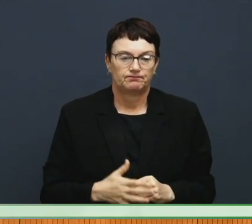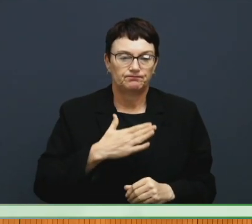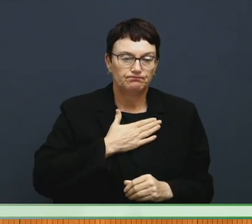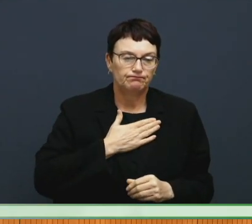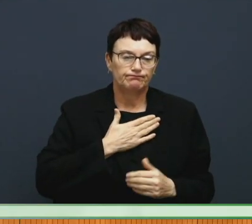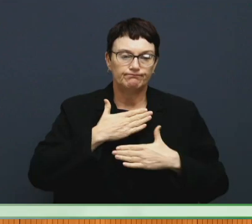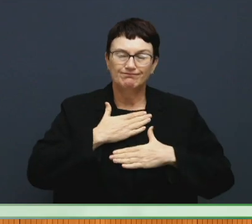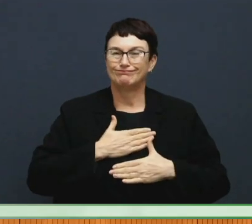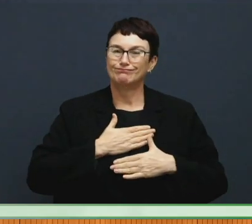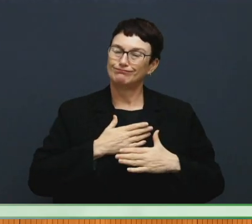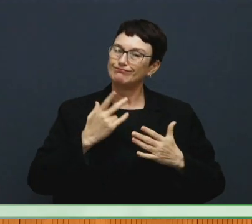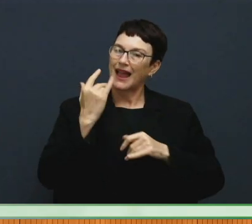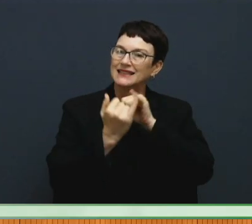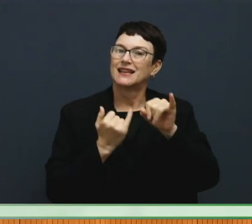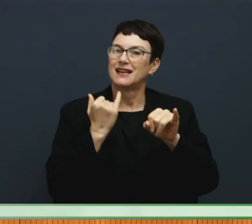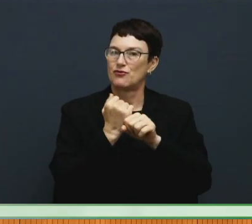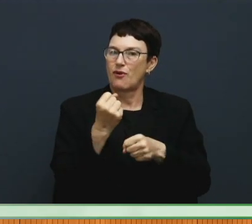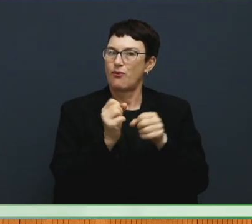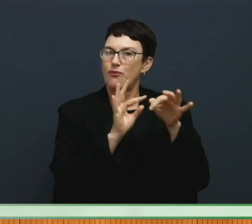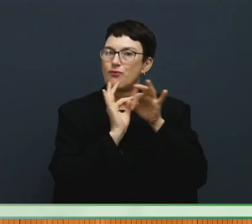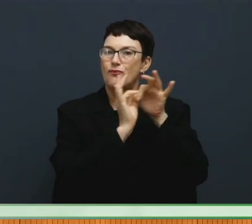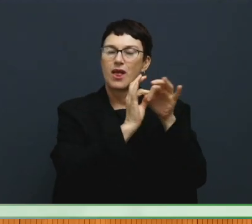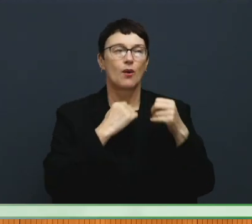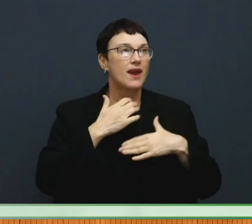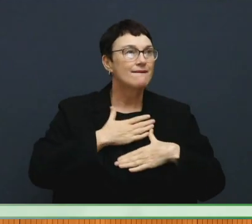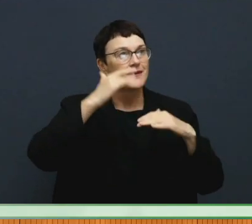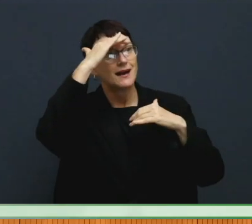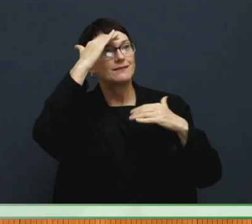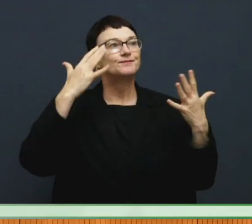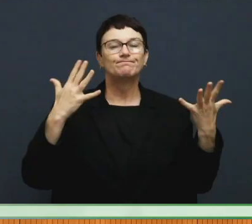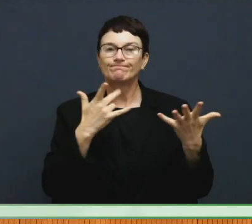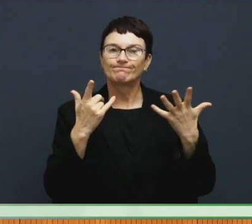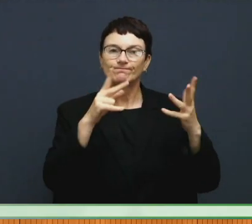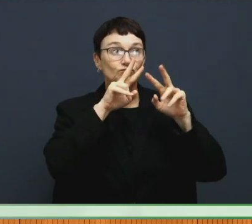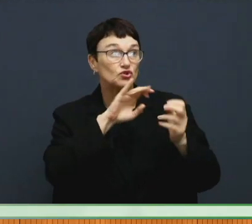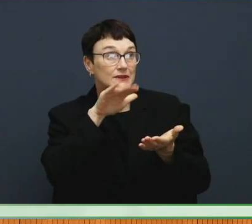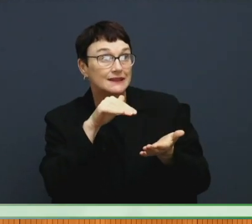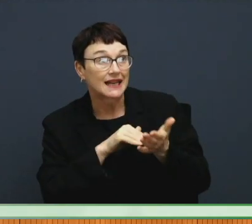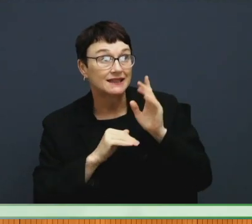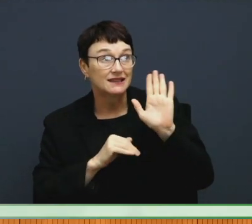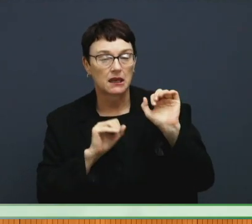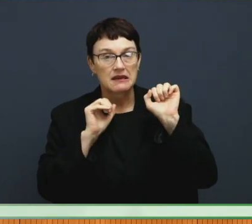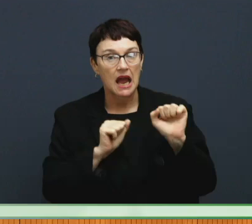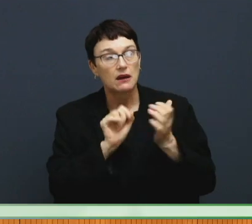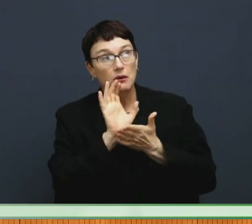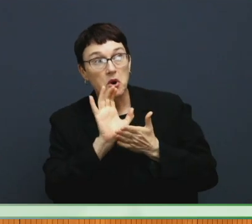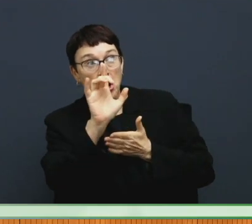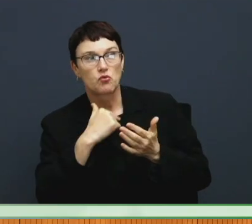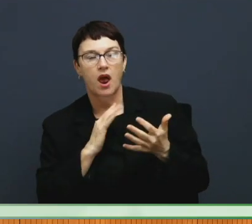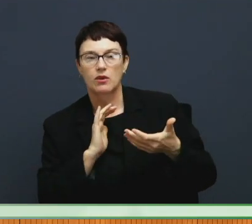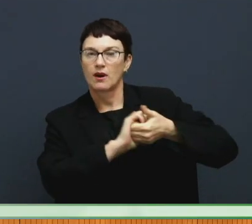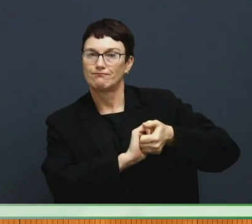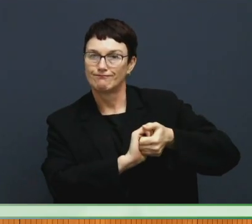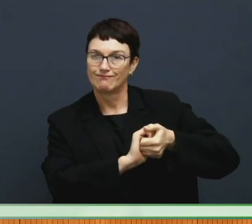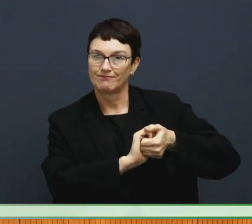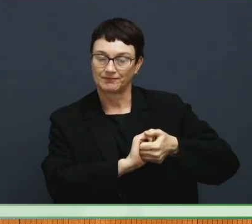jointly building a special education research center with international vocational colleges, introducing